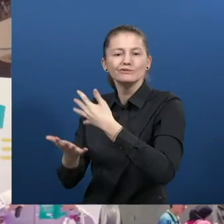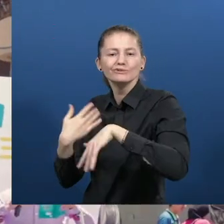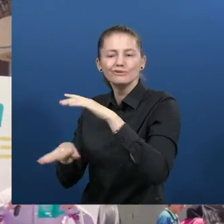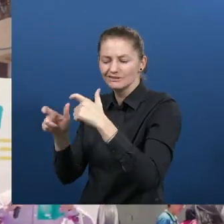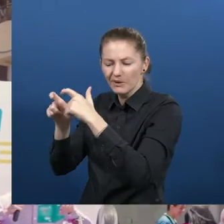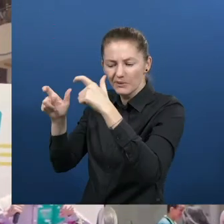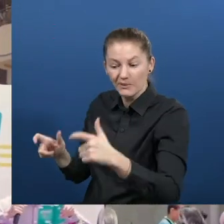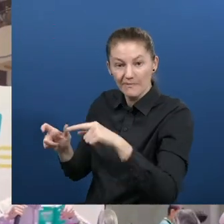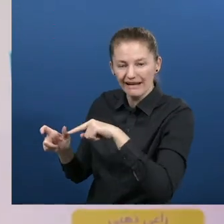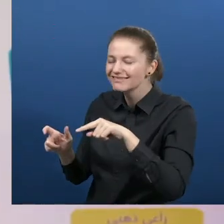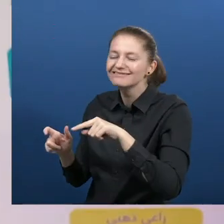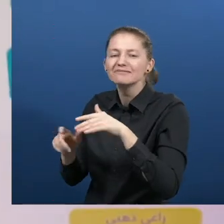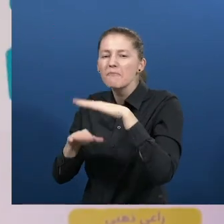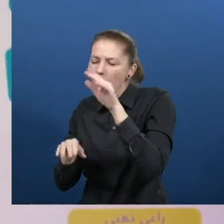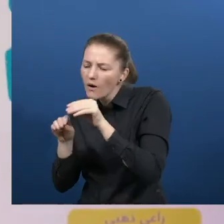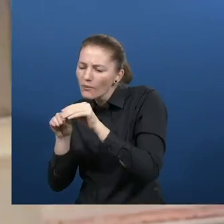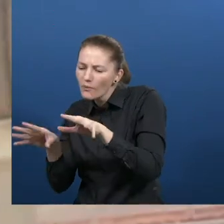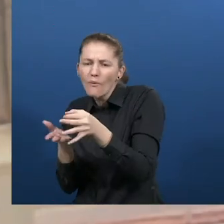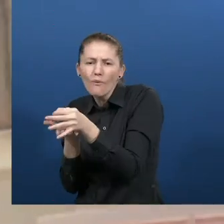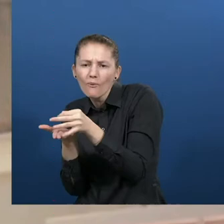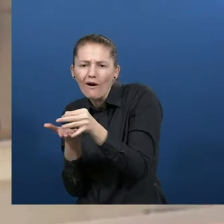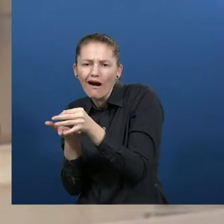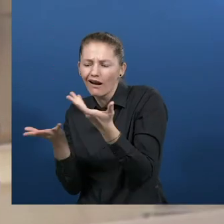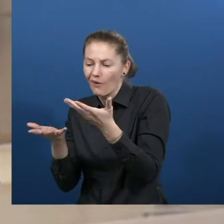too often remain local or national.